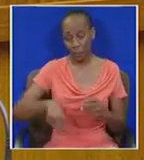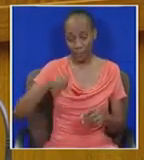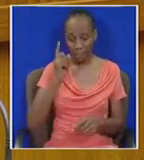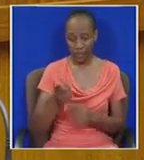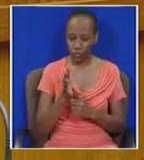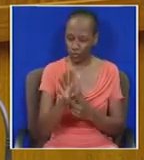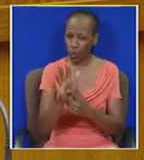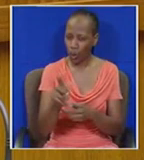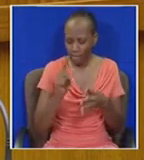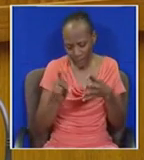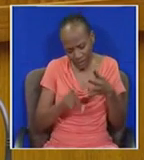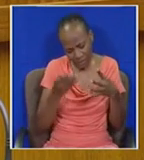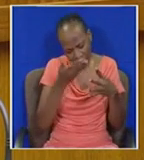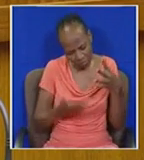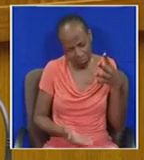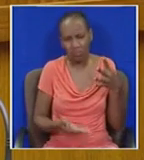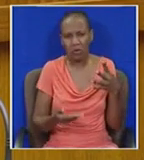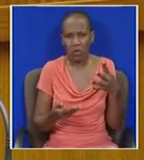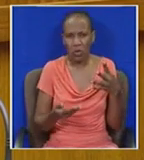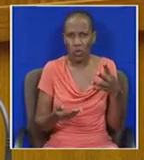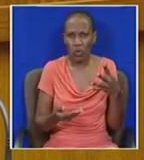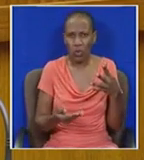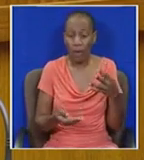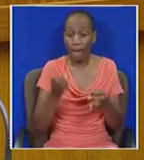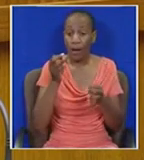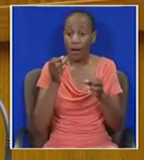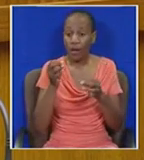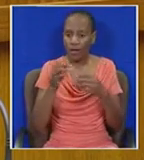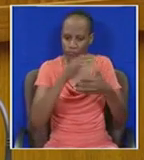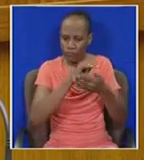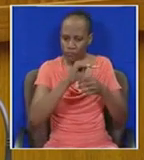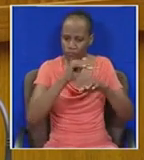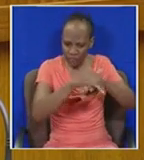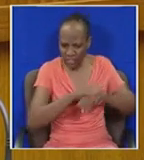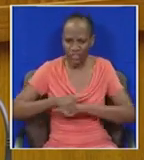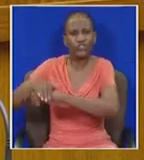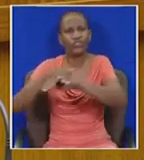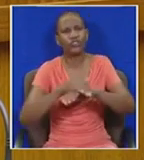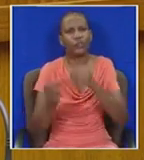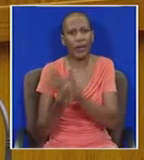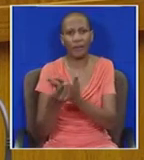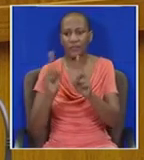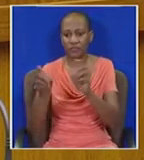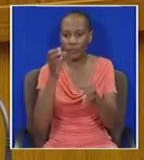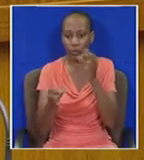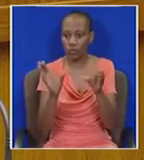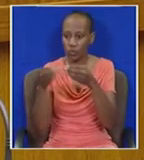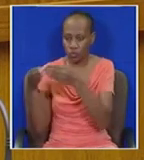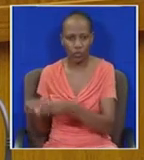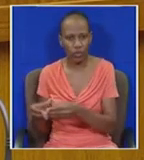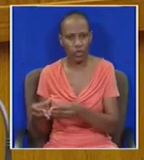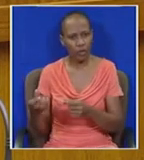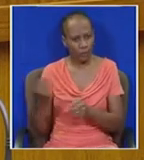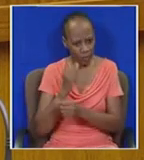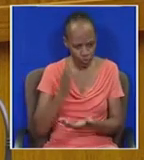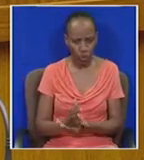a principled nature across political parties, where ethics and integrity are the dominant